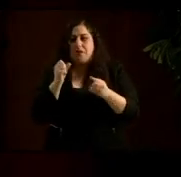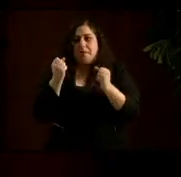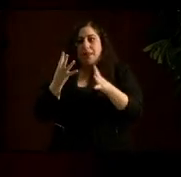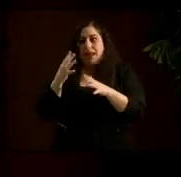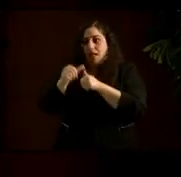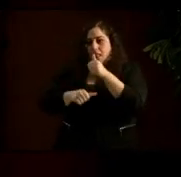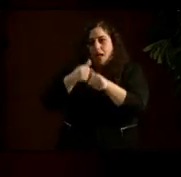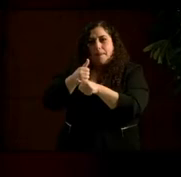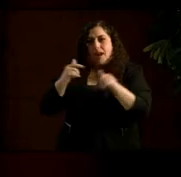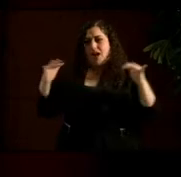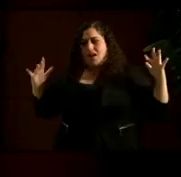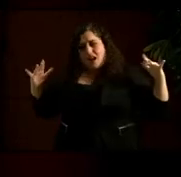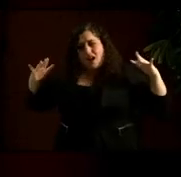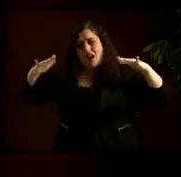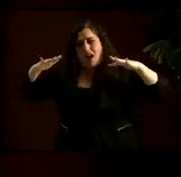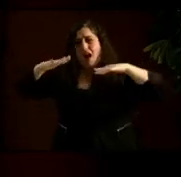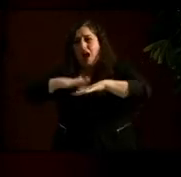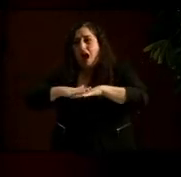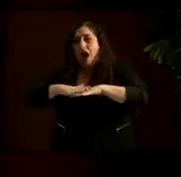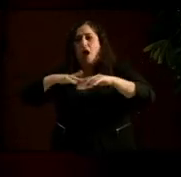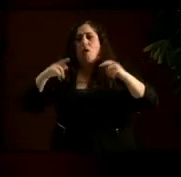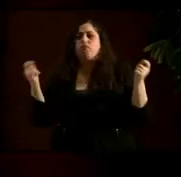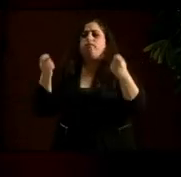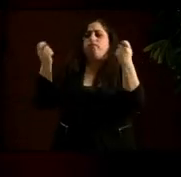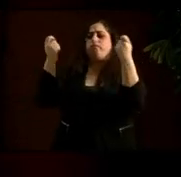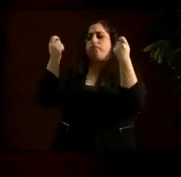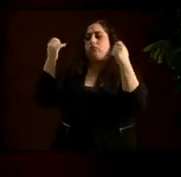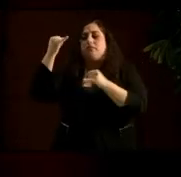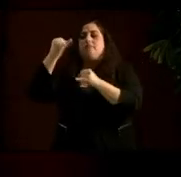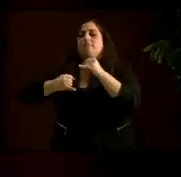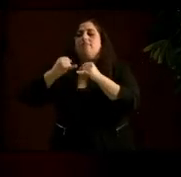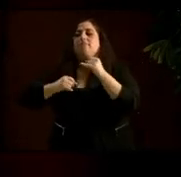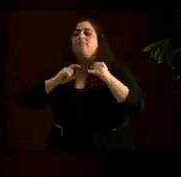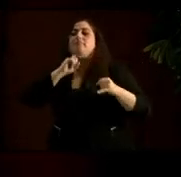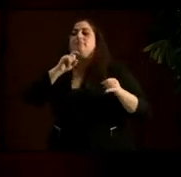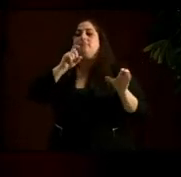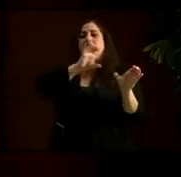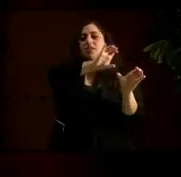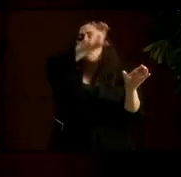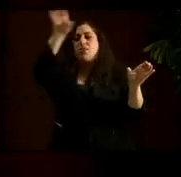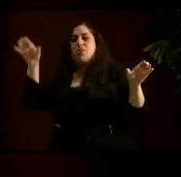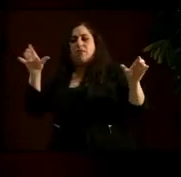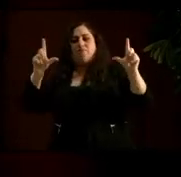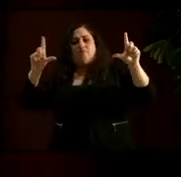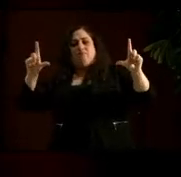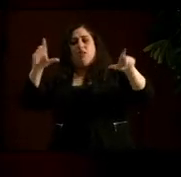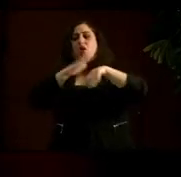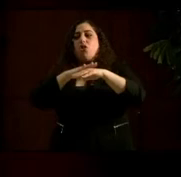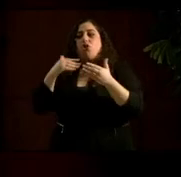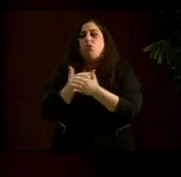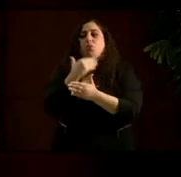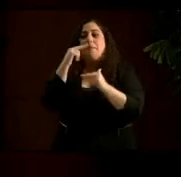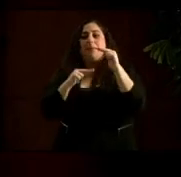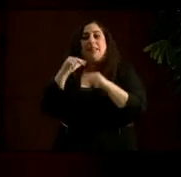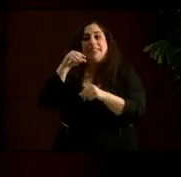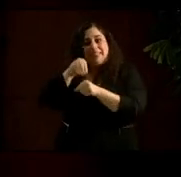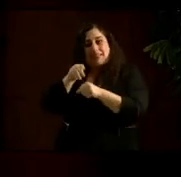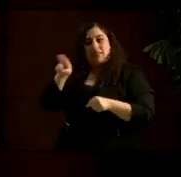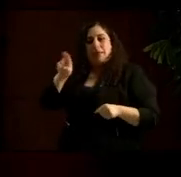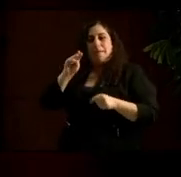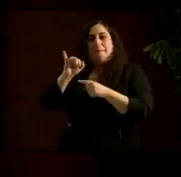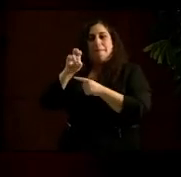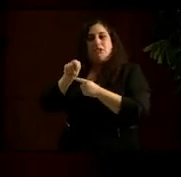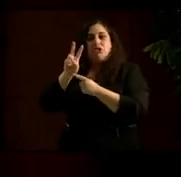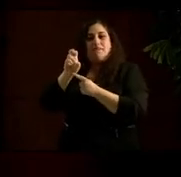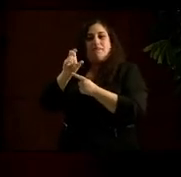celebrate placement of the final steel beam on top of the new multipurpose stadium rising from the ground. This building and